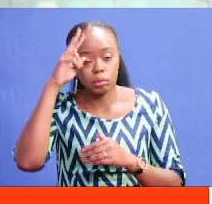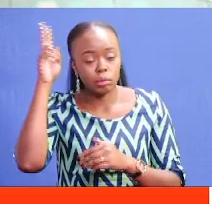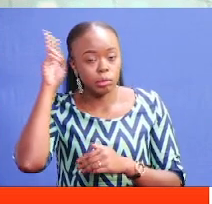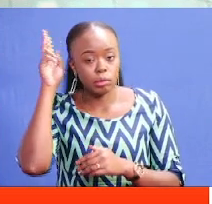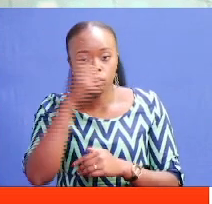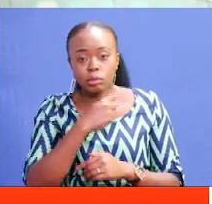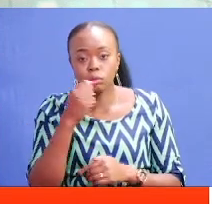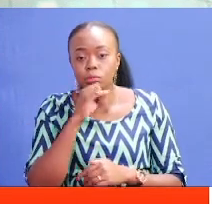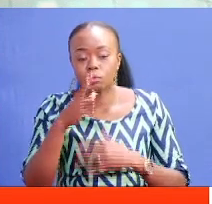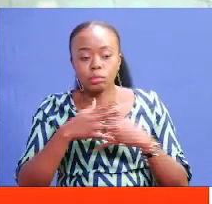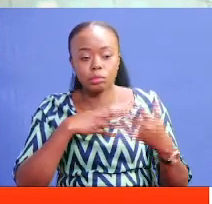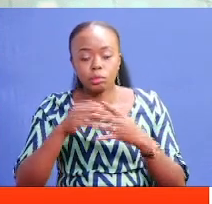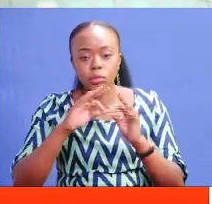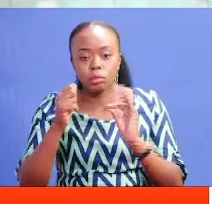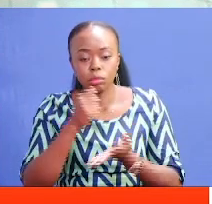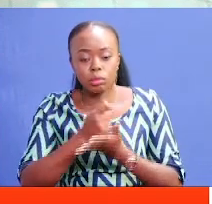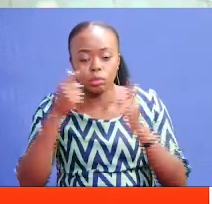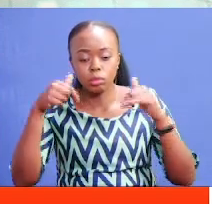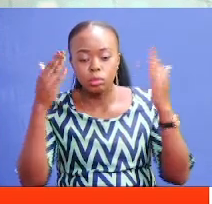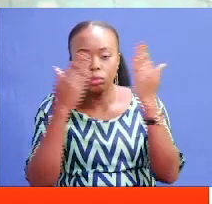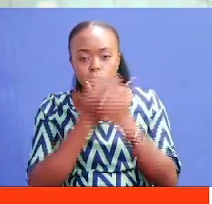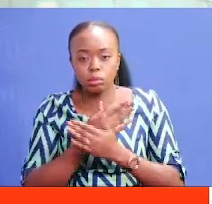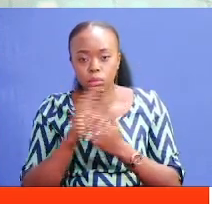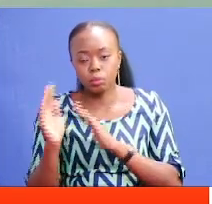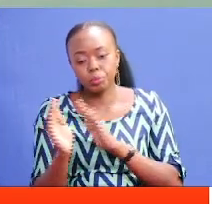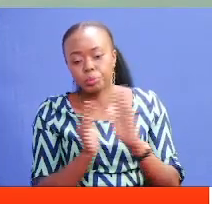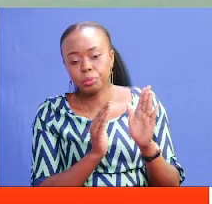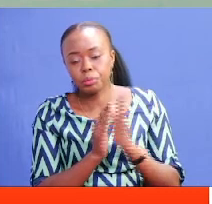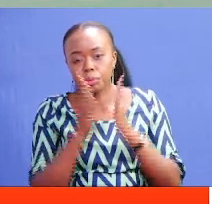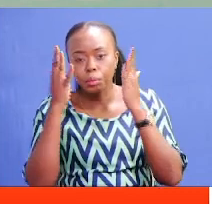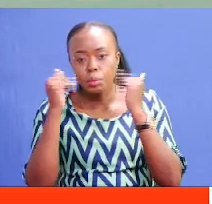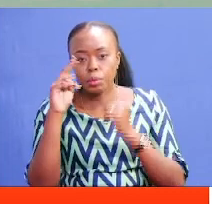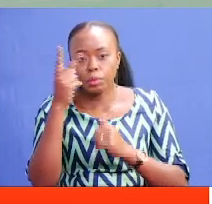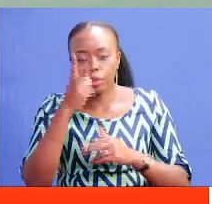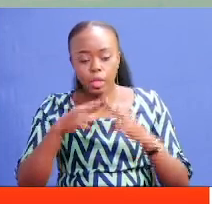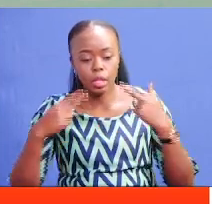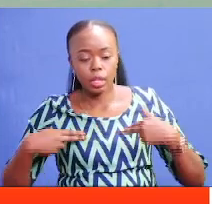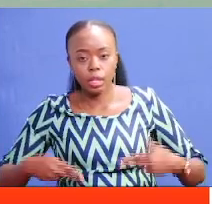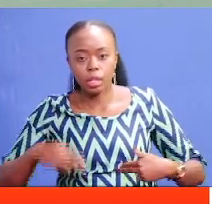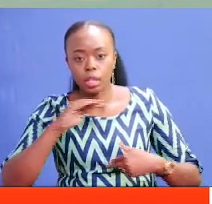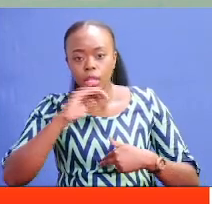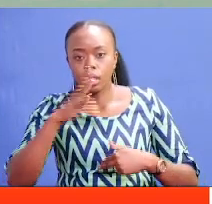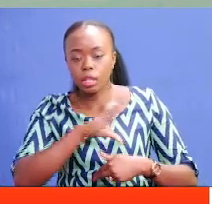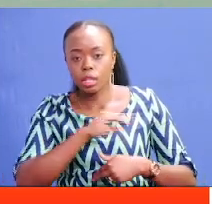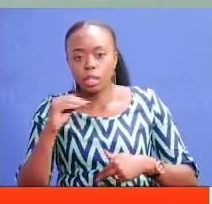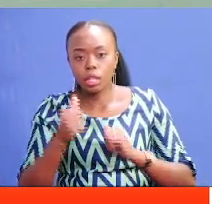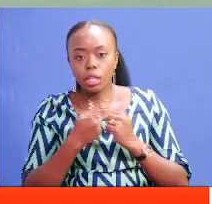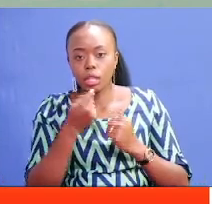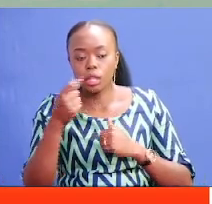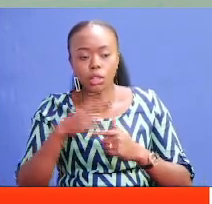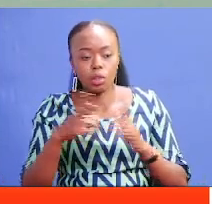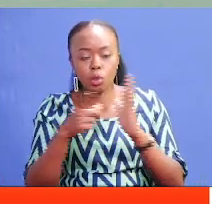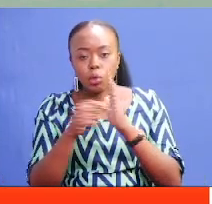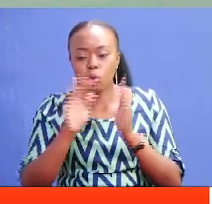of Vivian Wangeshi, who is our sign language interpreter tonight. Now, Kenya Human Rights Commission and the